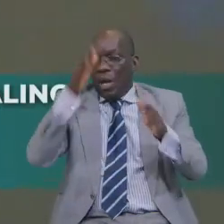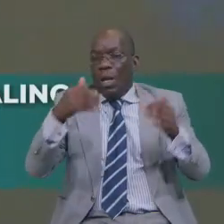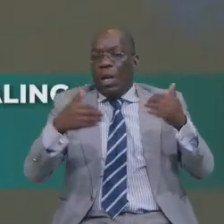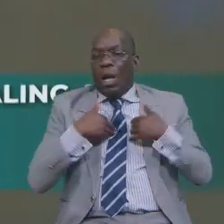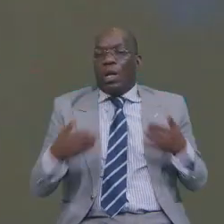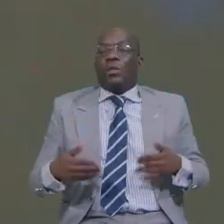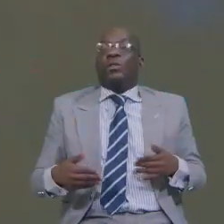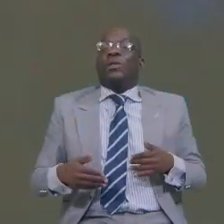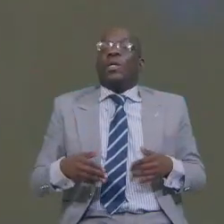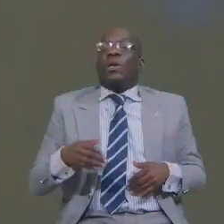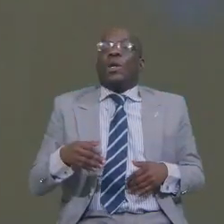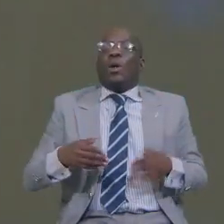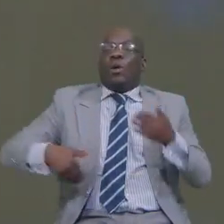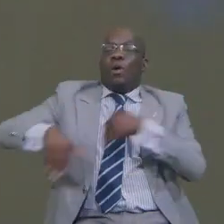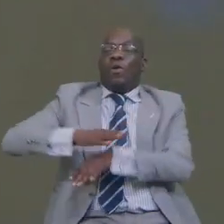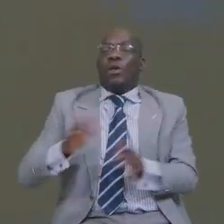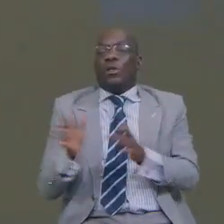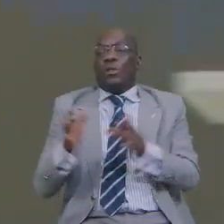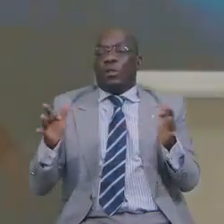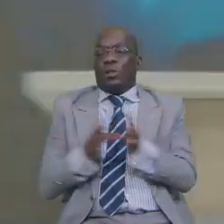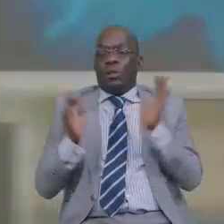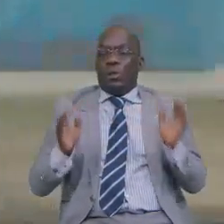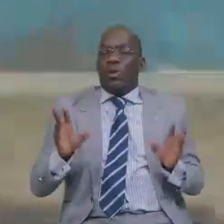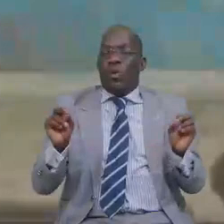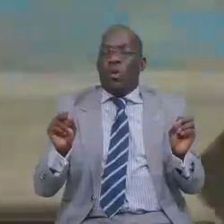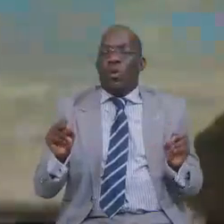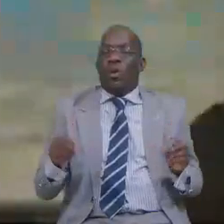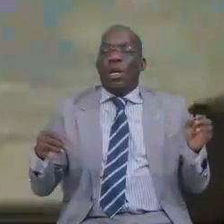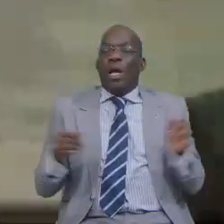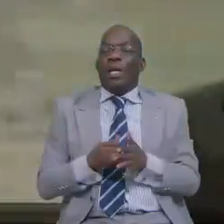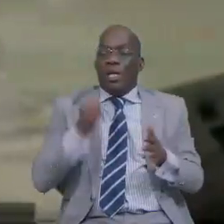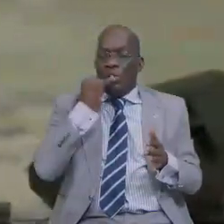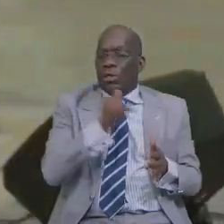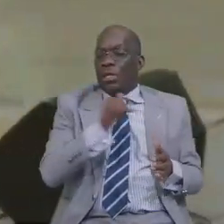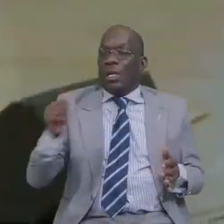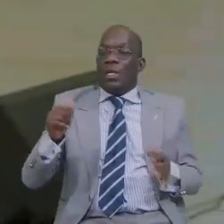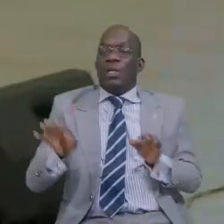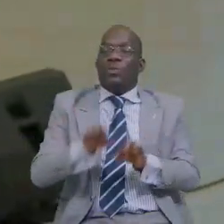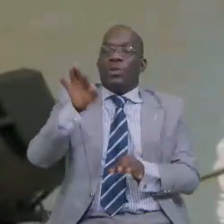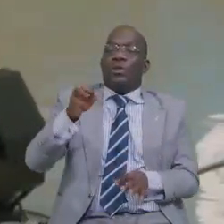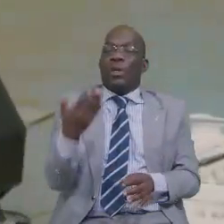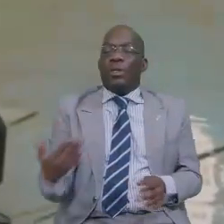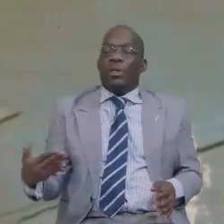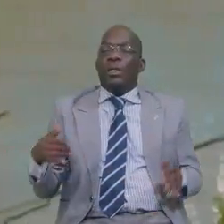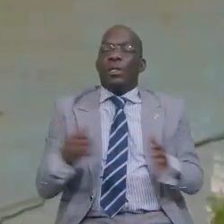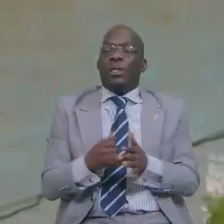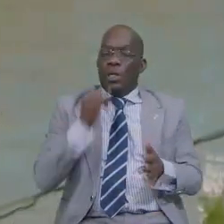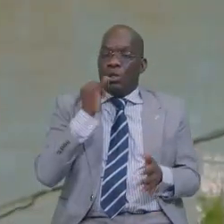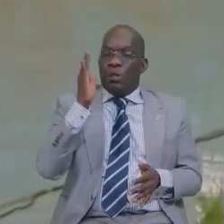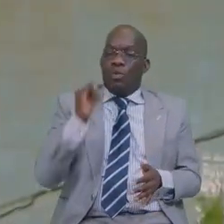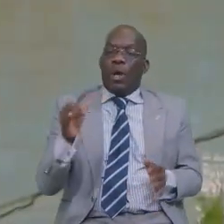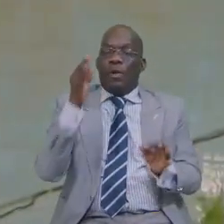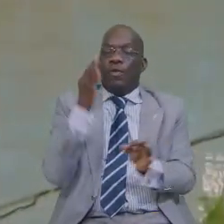enveloped Jesus with himself. No, it's a spiritual thing, and it is by faith. And